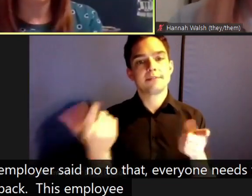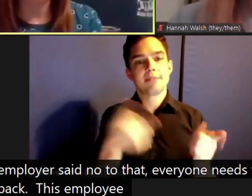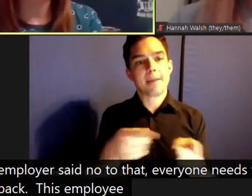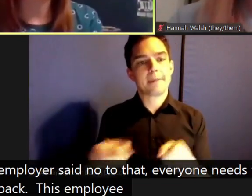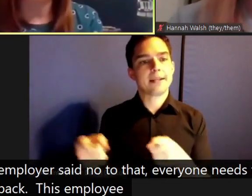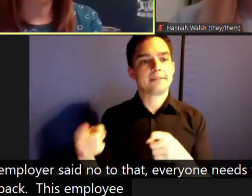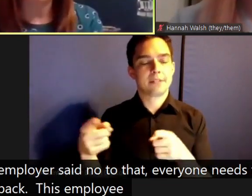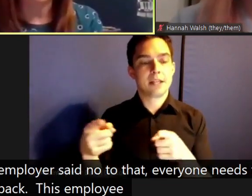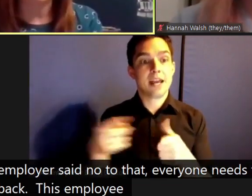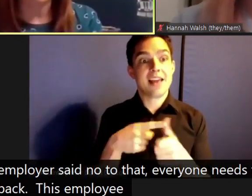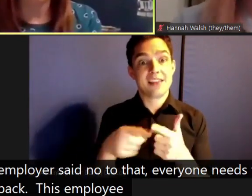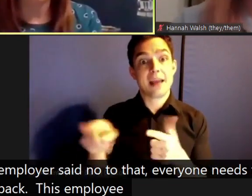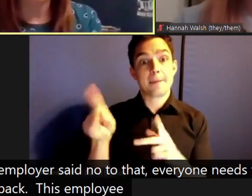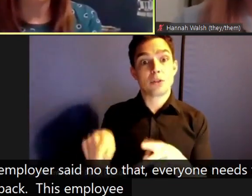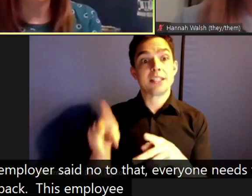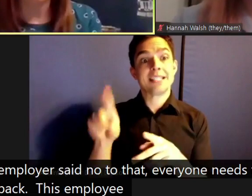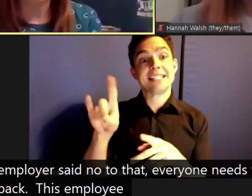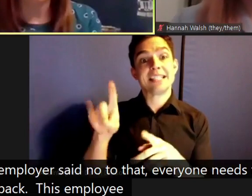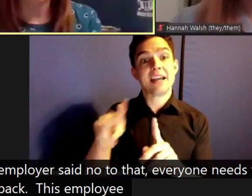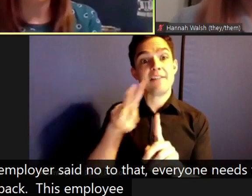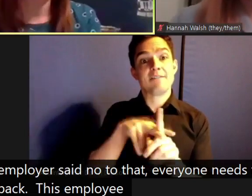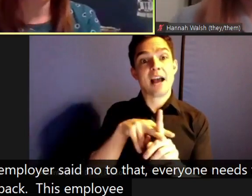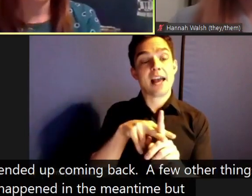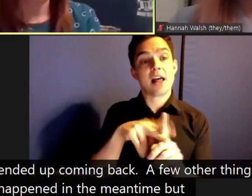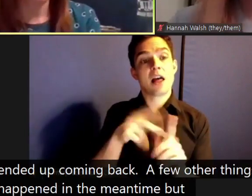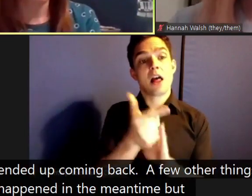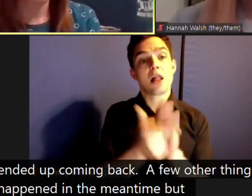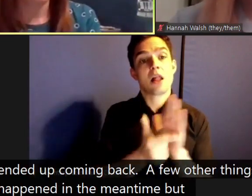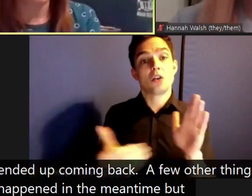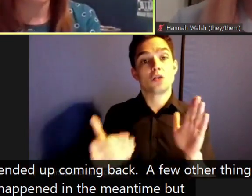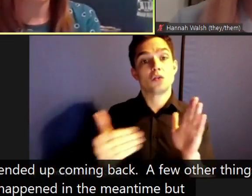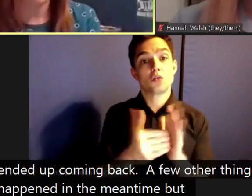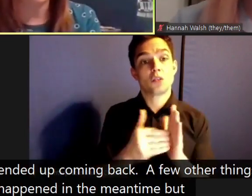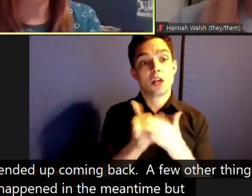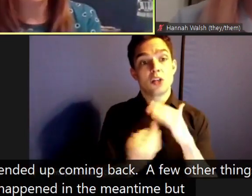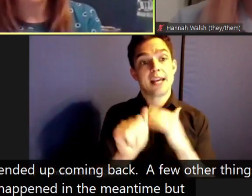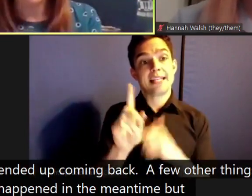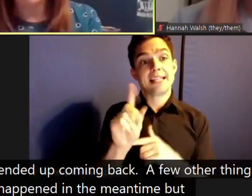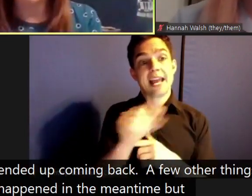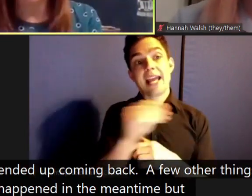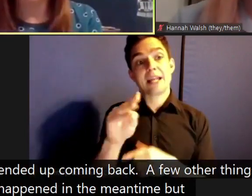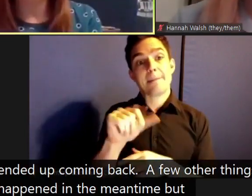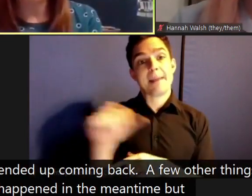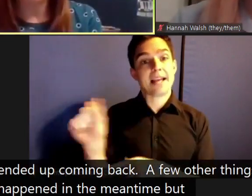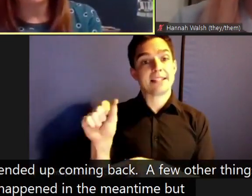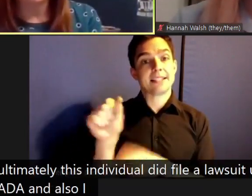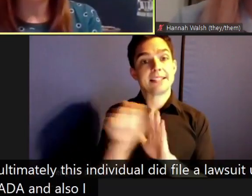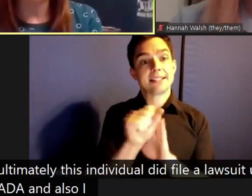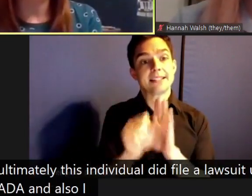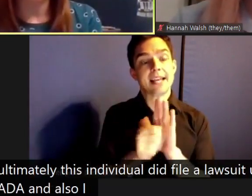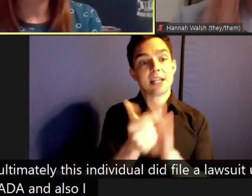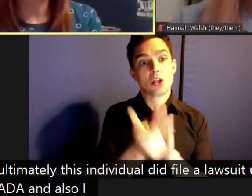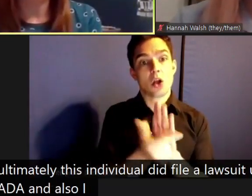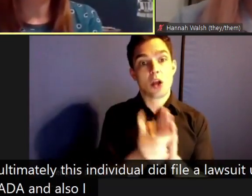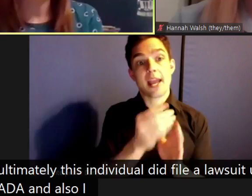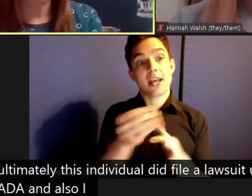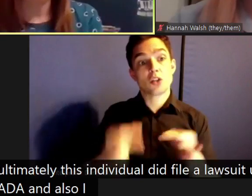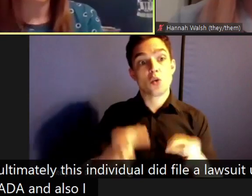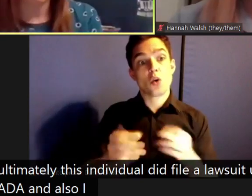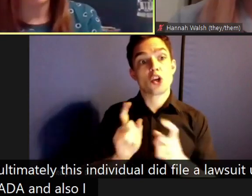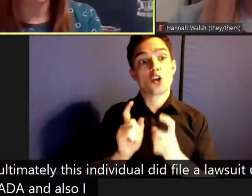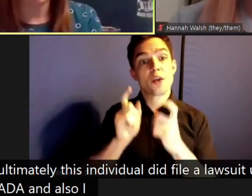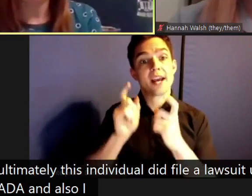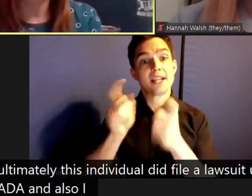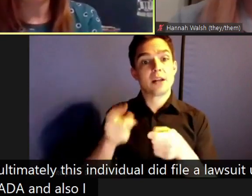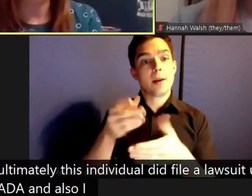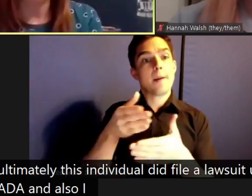ultimately this individual did file a lawsuit under the ADA and also, I believe, Massachusetts state law. And a court actually granted what's called a